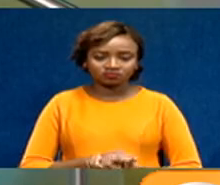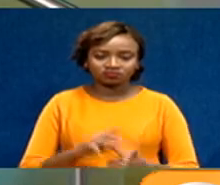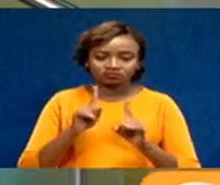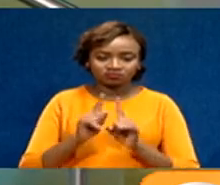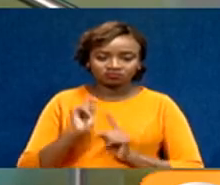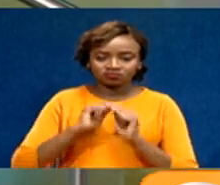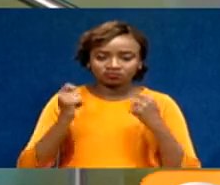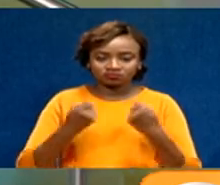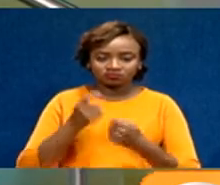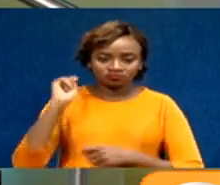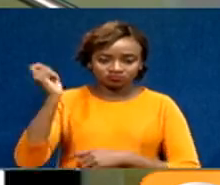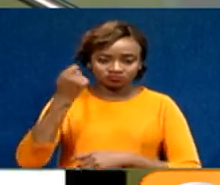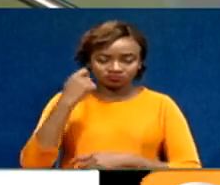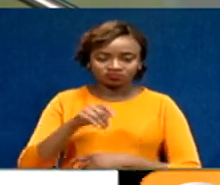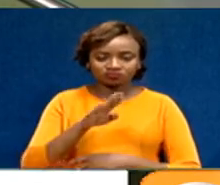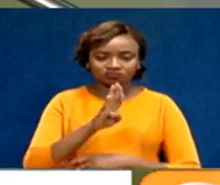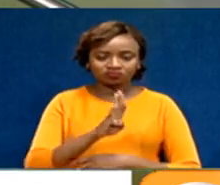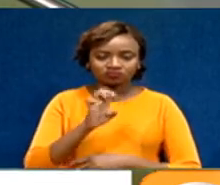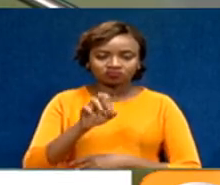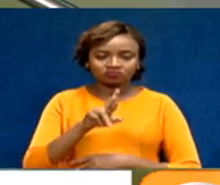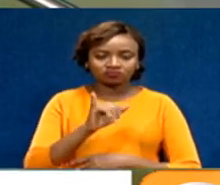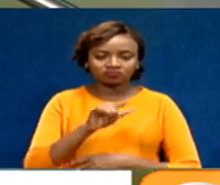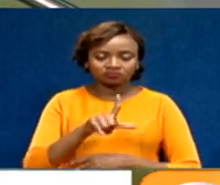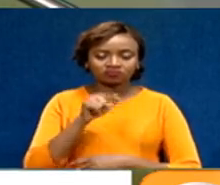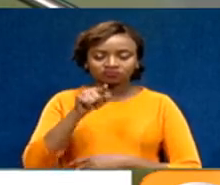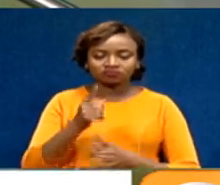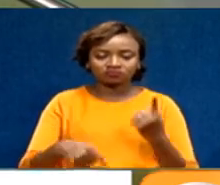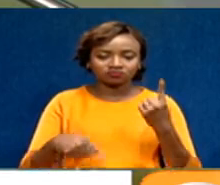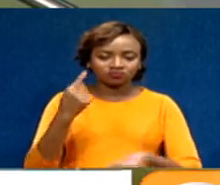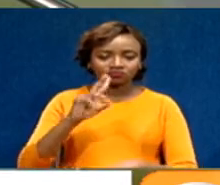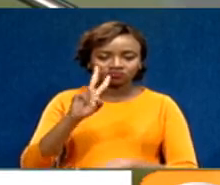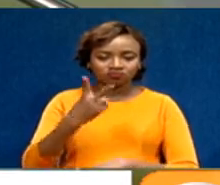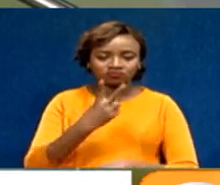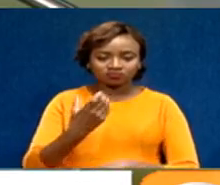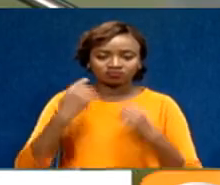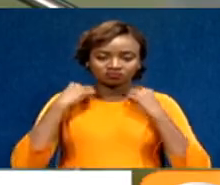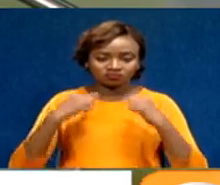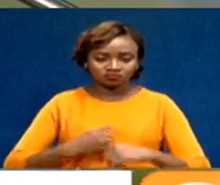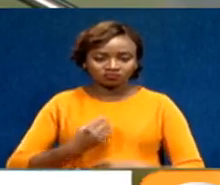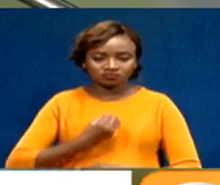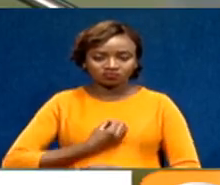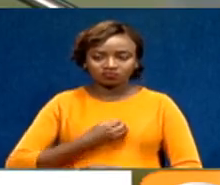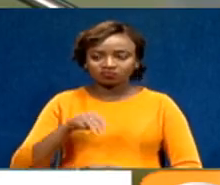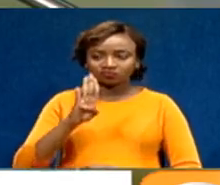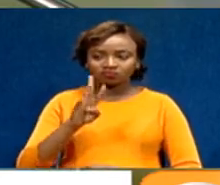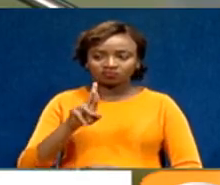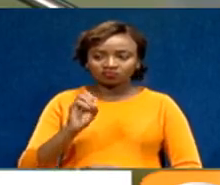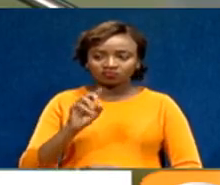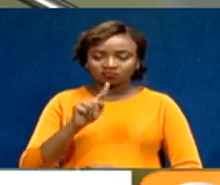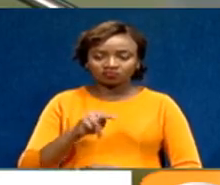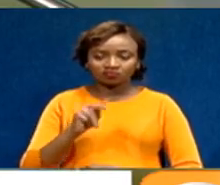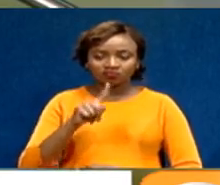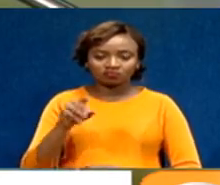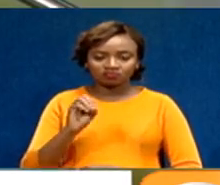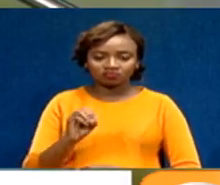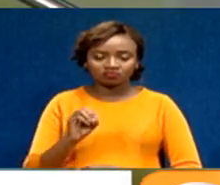Team Kenya co-captain Beryl Wamira won her second medal at the DEAFLYMPICS Games in Brazil, picking a bronze medal in the 200